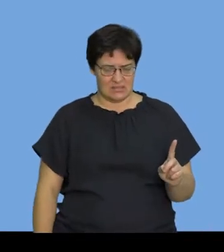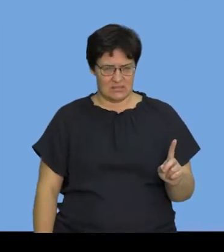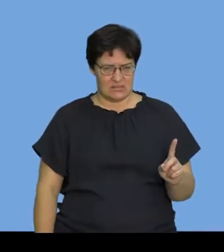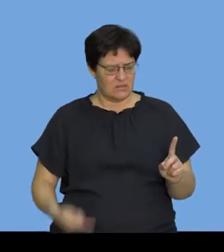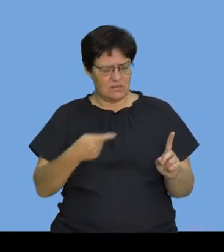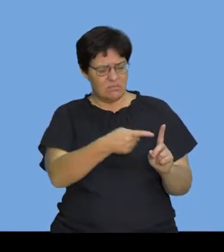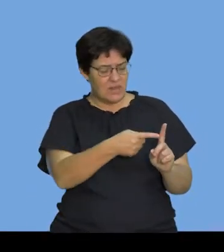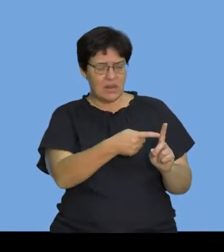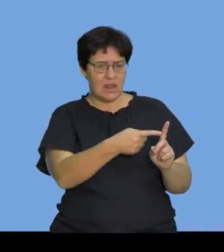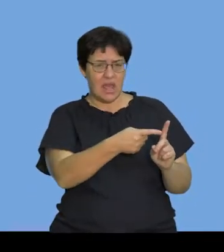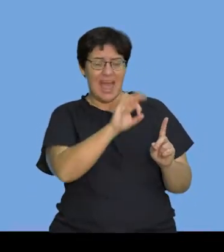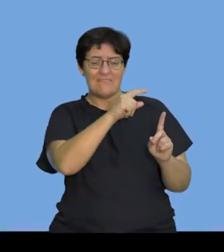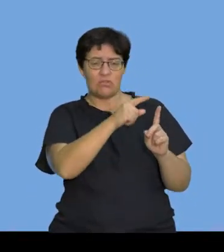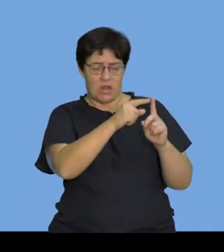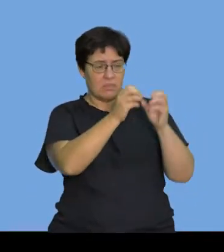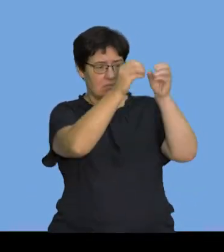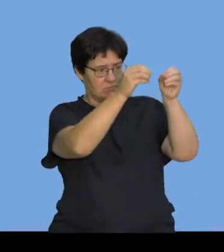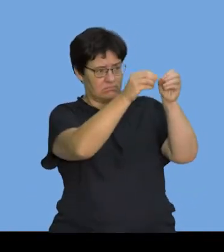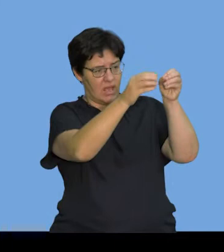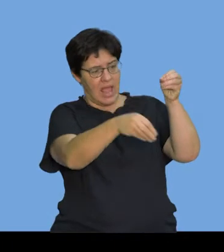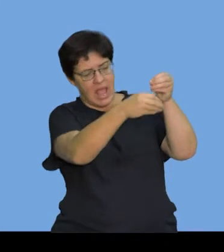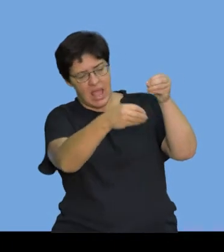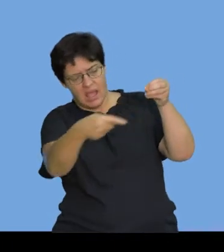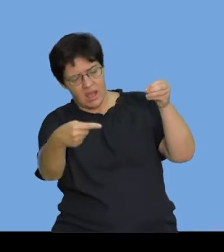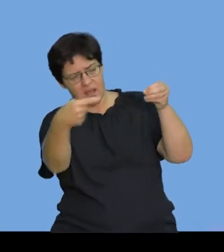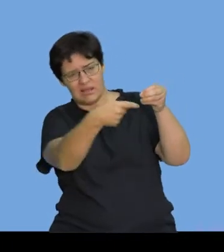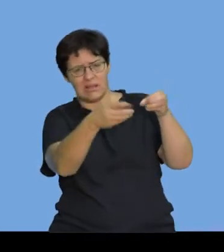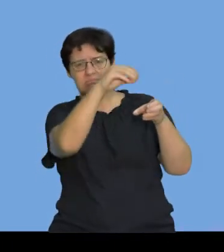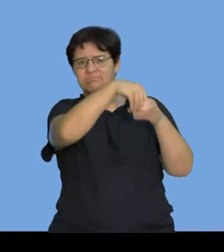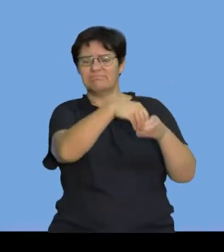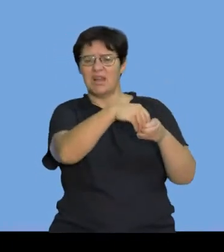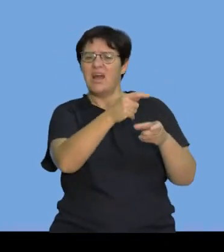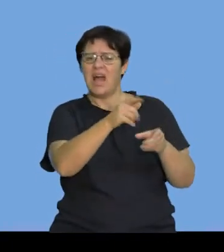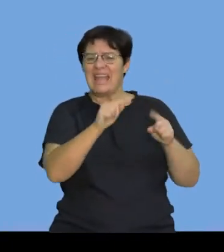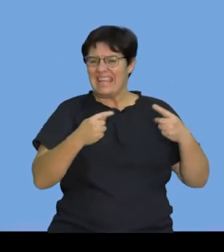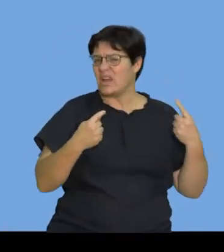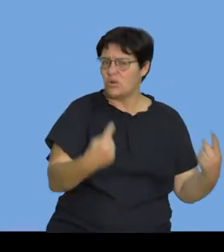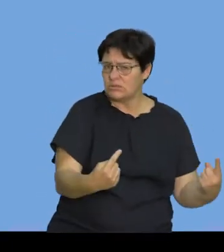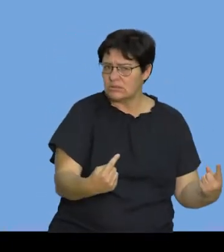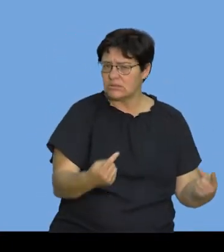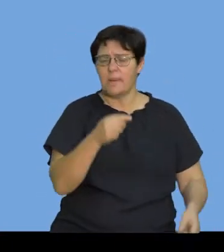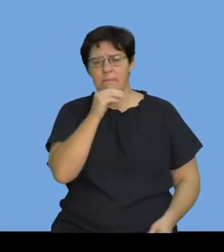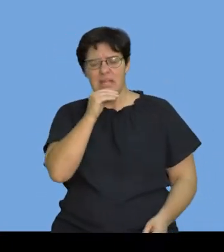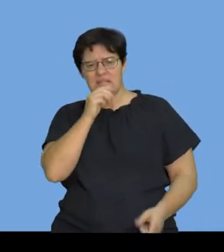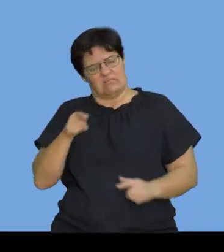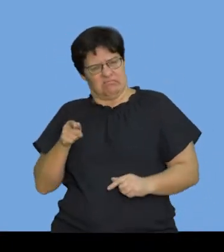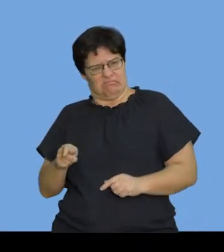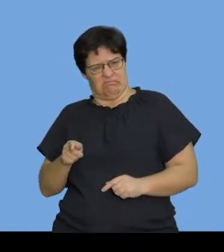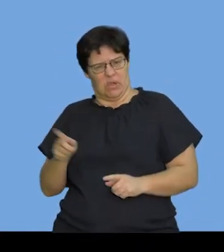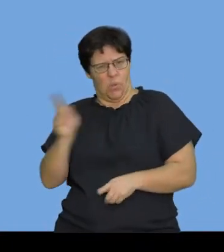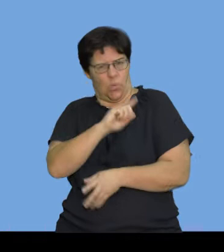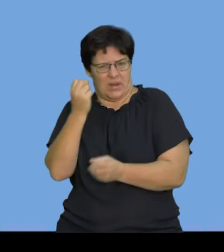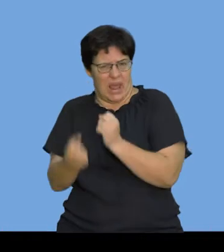cannot be factorized, what then, right? What then if something cannot be factorized? So that's what you need to